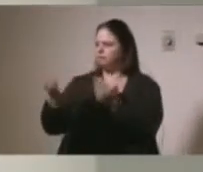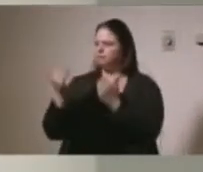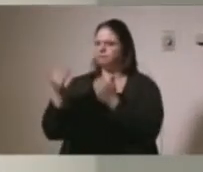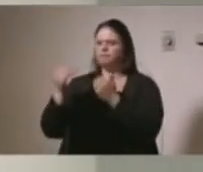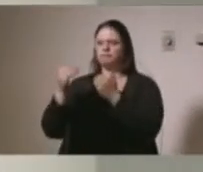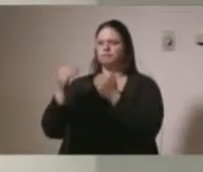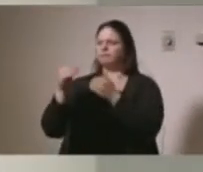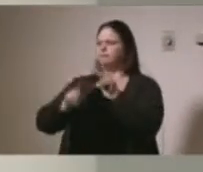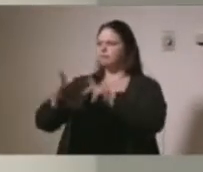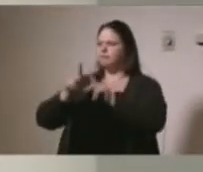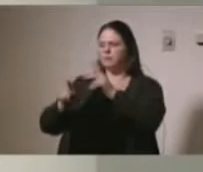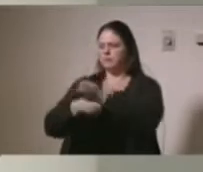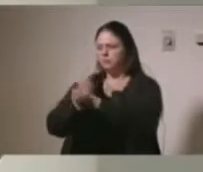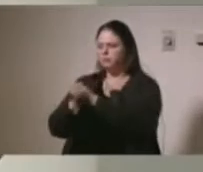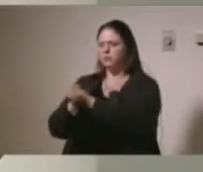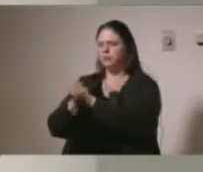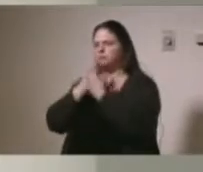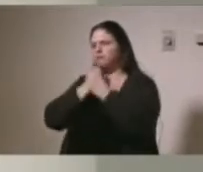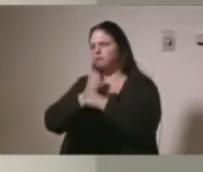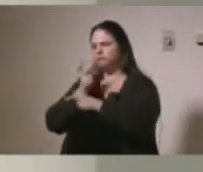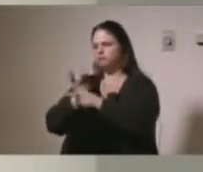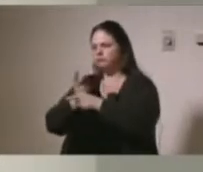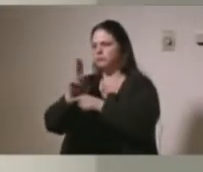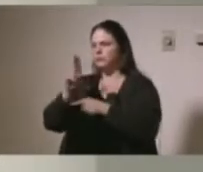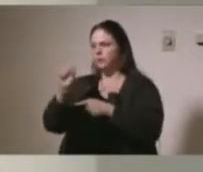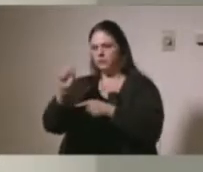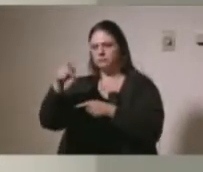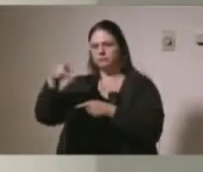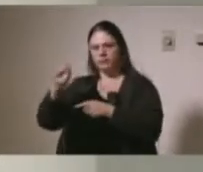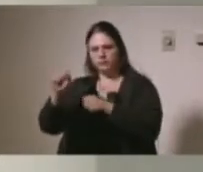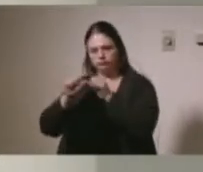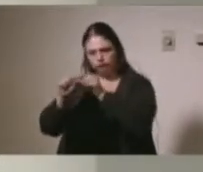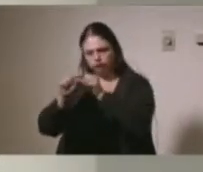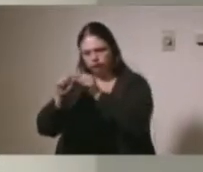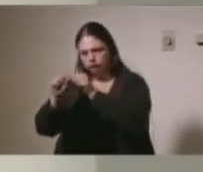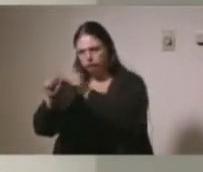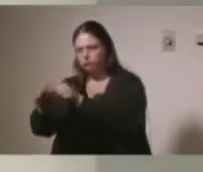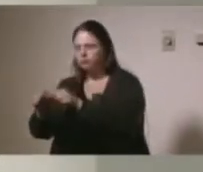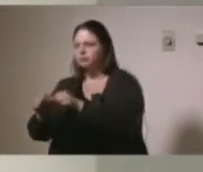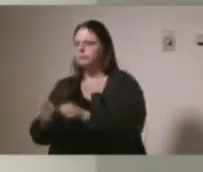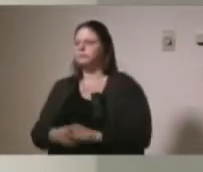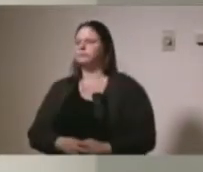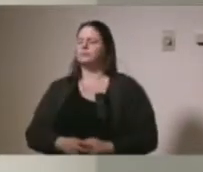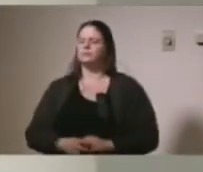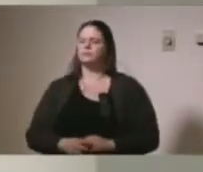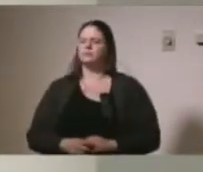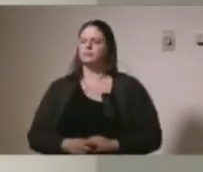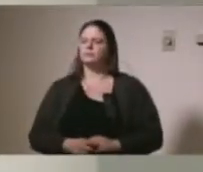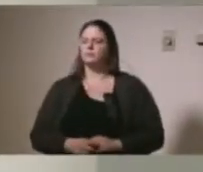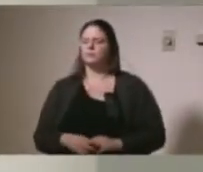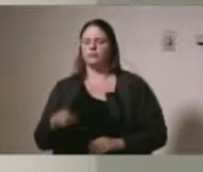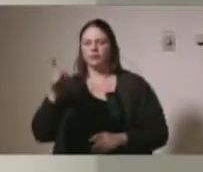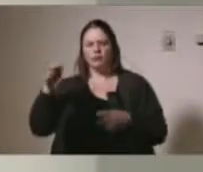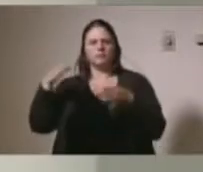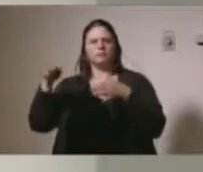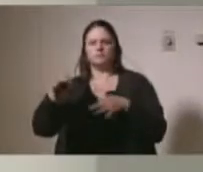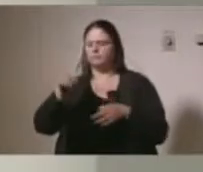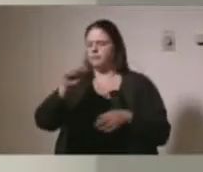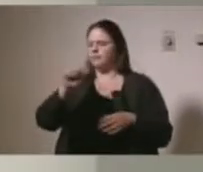order to maintain that U.S. postal service. And they talked about an action